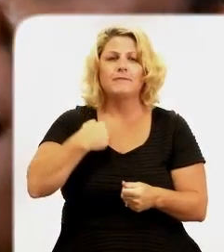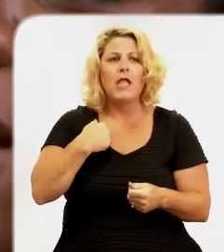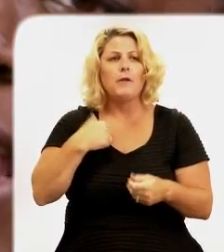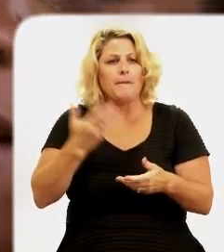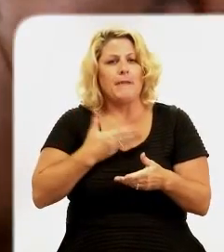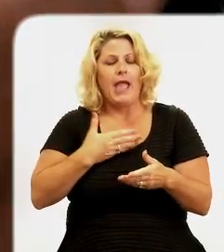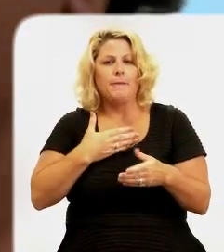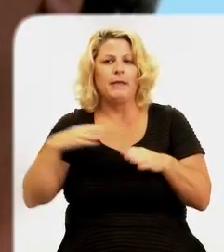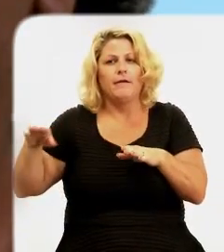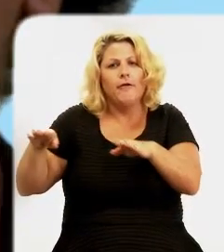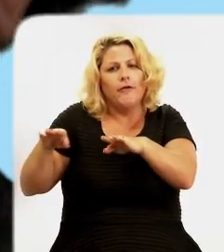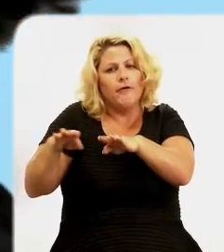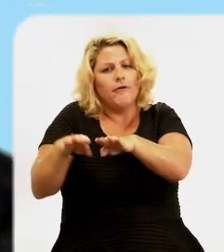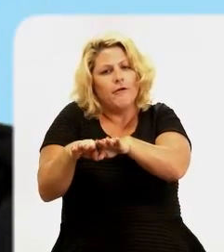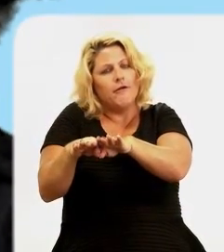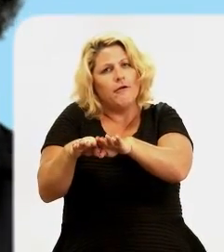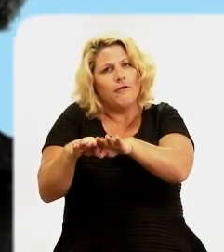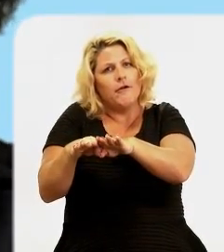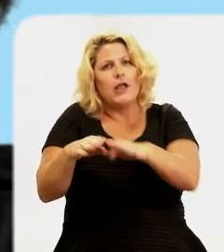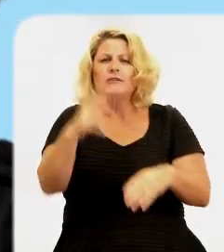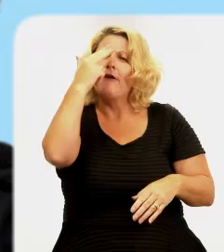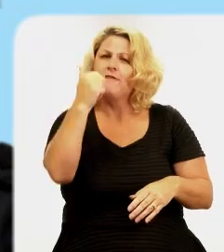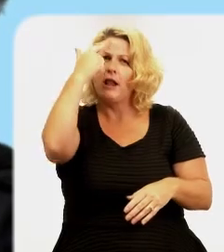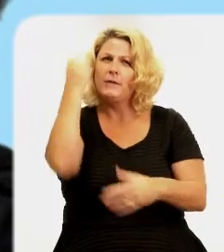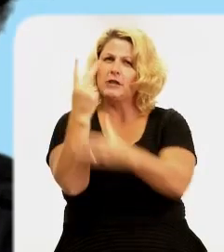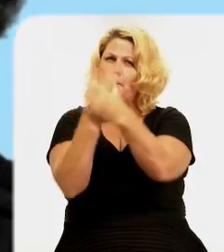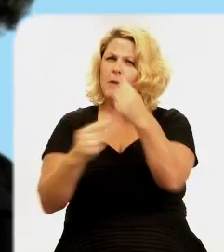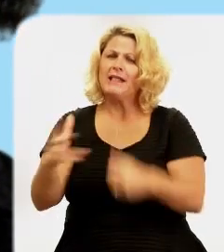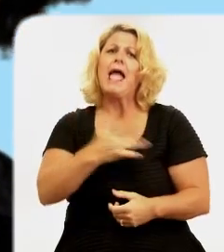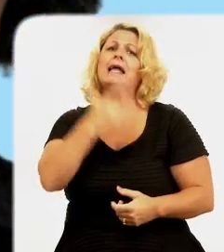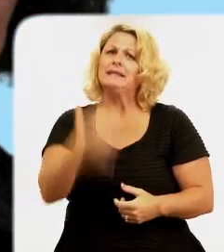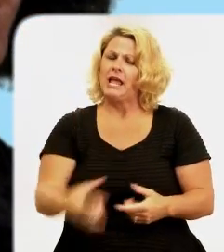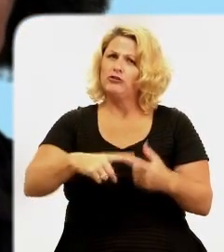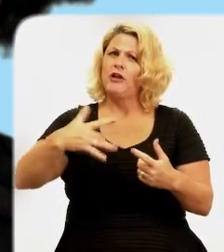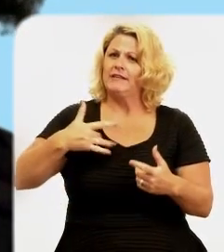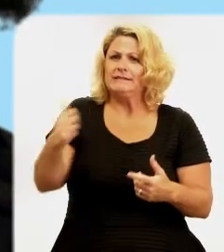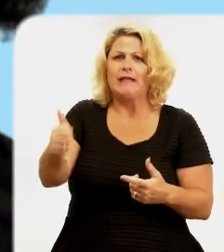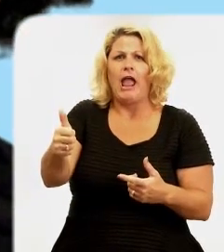way I would kind of lean the baby into my body. And actually, they both kind of had a natural instinct to